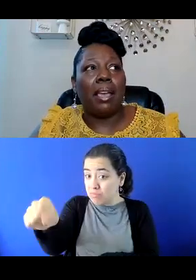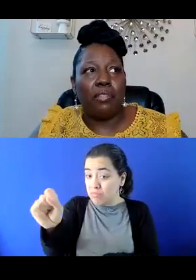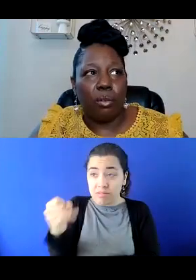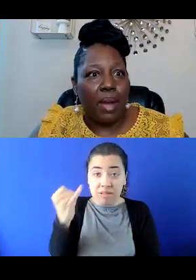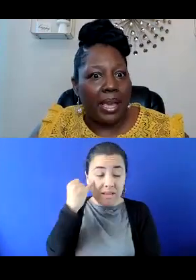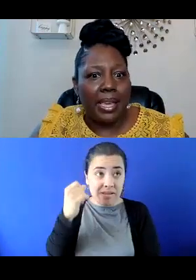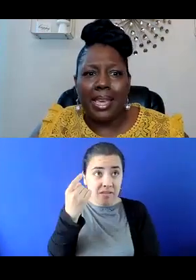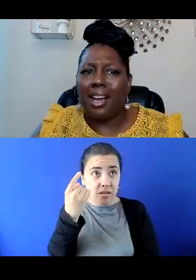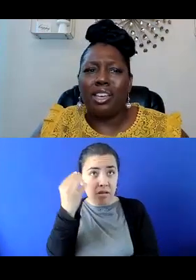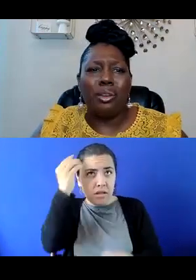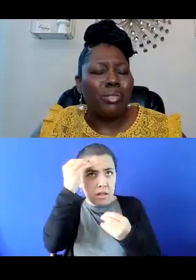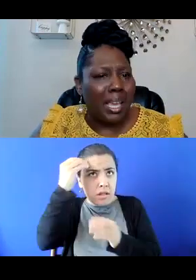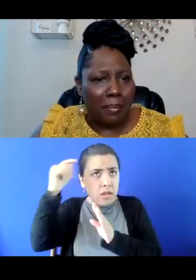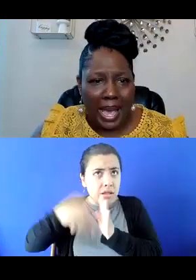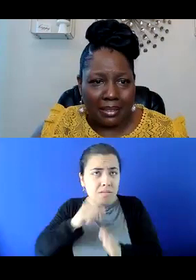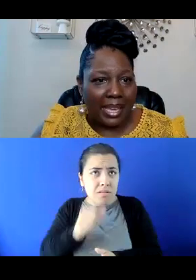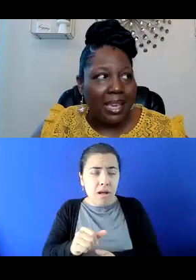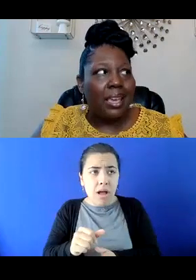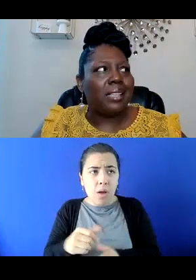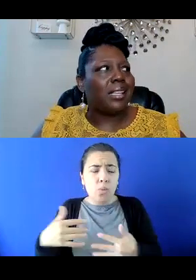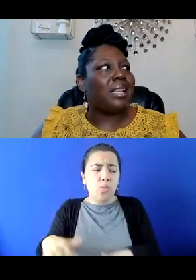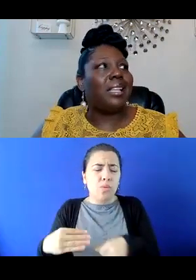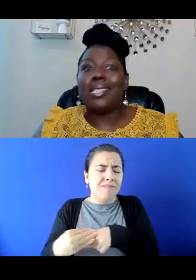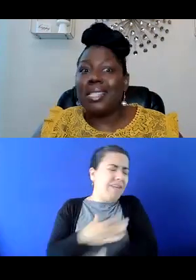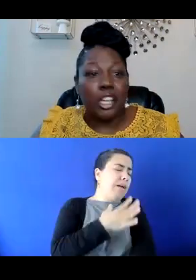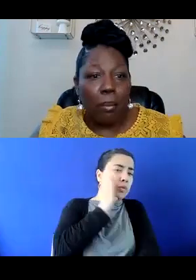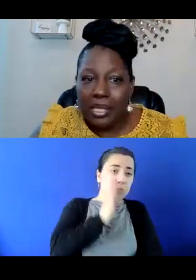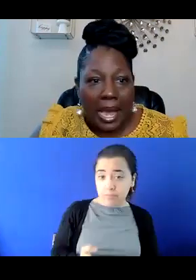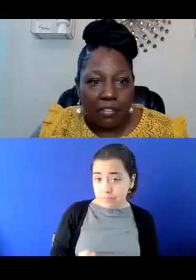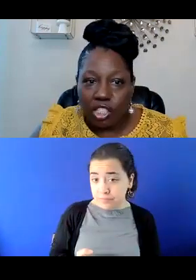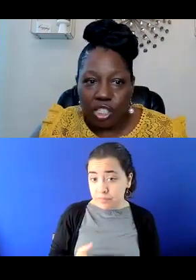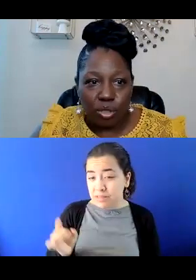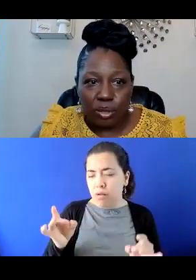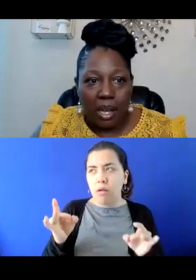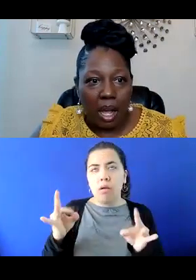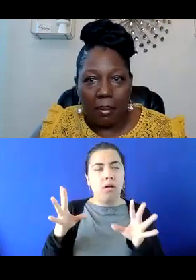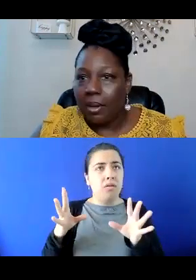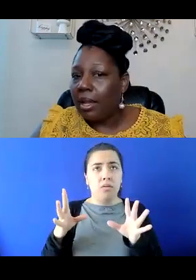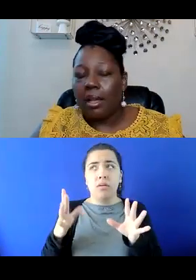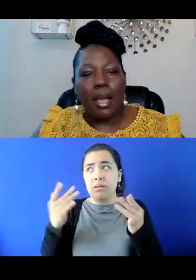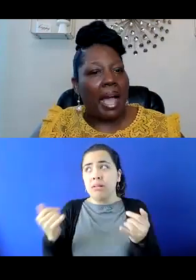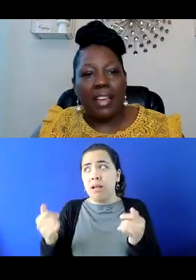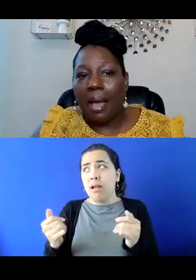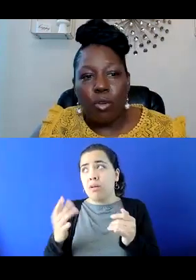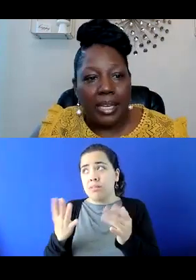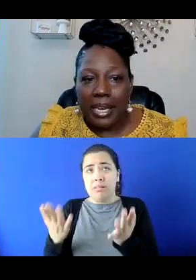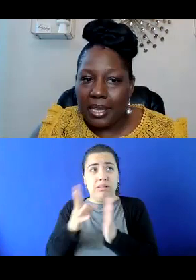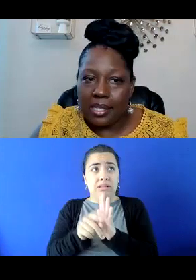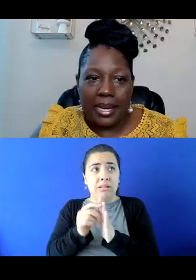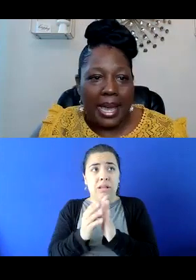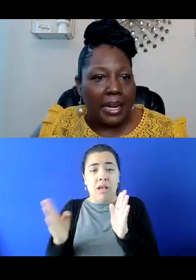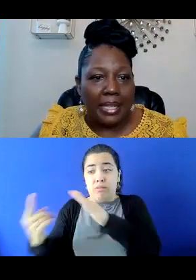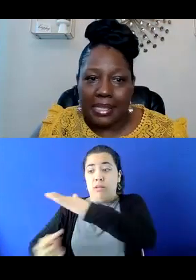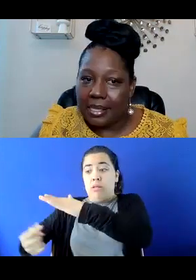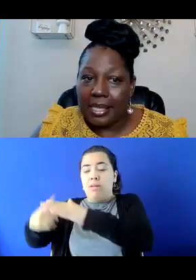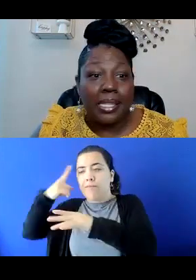not mindful, right, a huge impact. Like it's a terrible time for children. I've had more kids